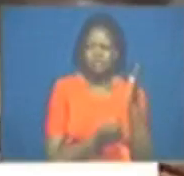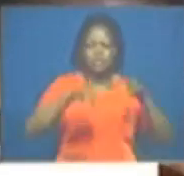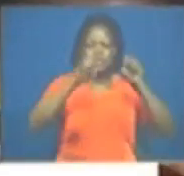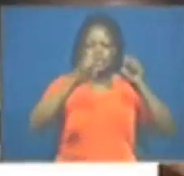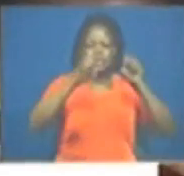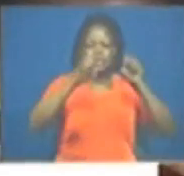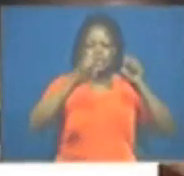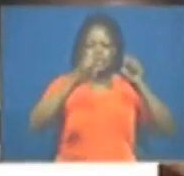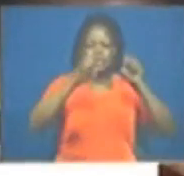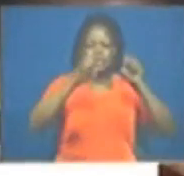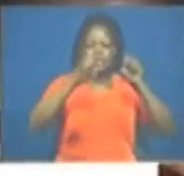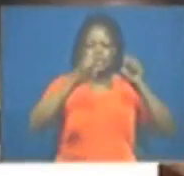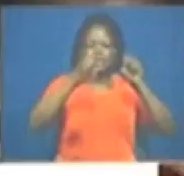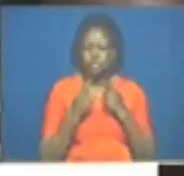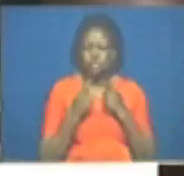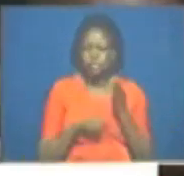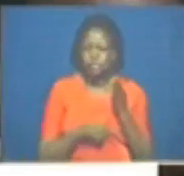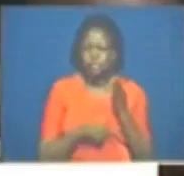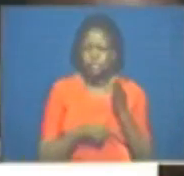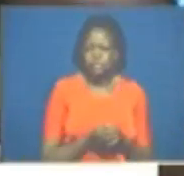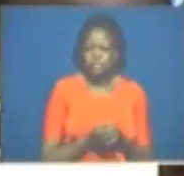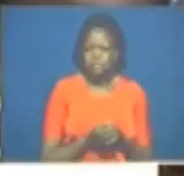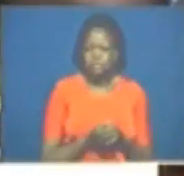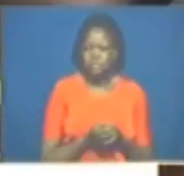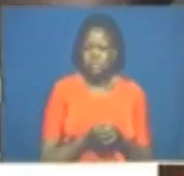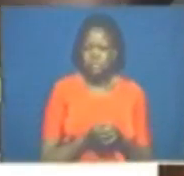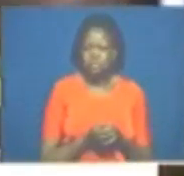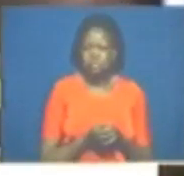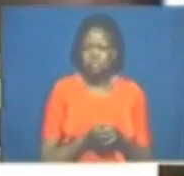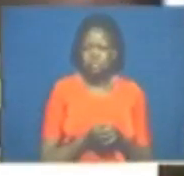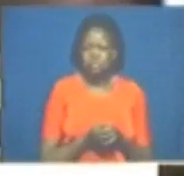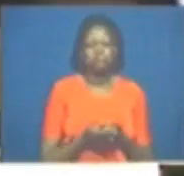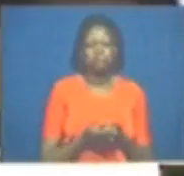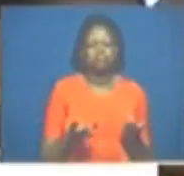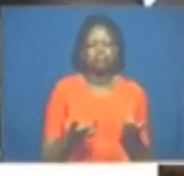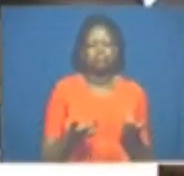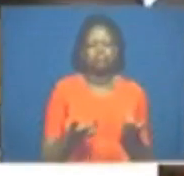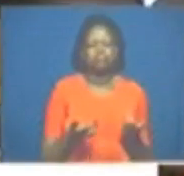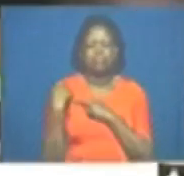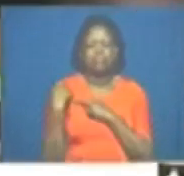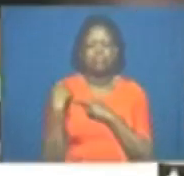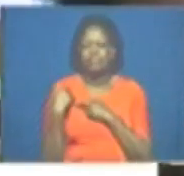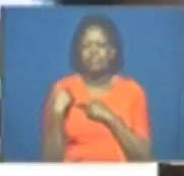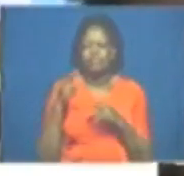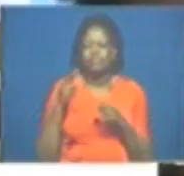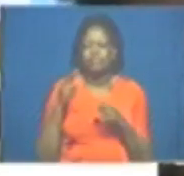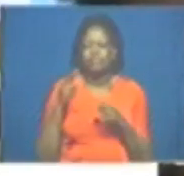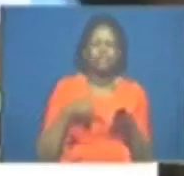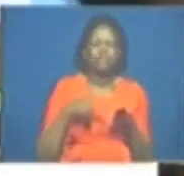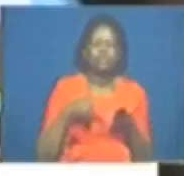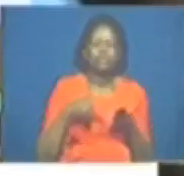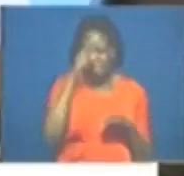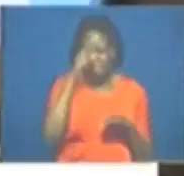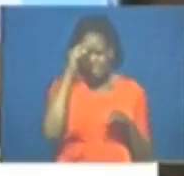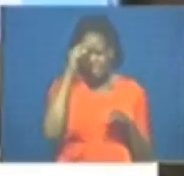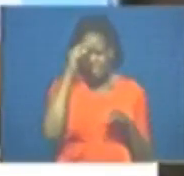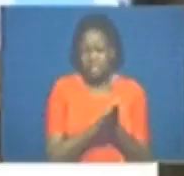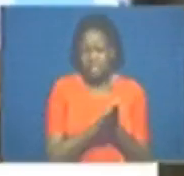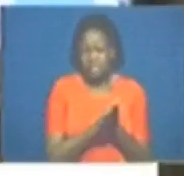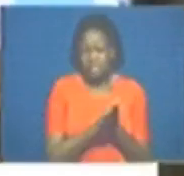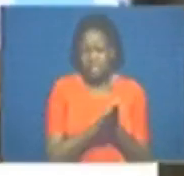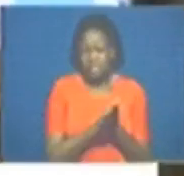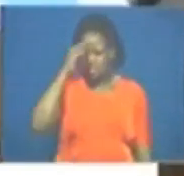are bordering on the roles and responsibilities of the various arms of government. What is the role of the national government? What is the role of the counties? What is our